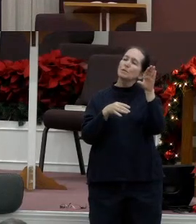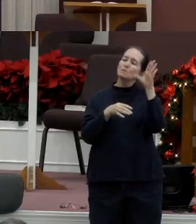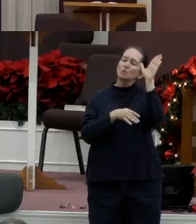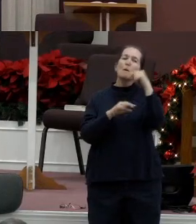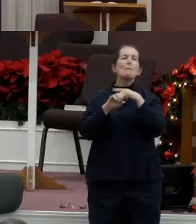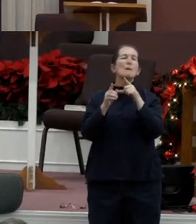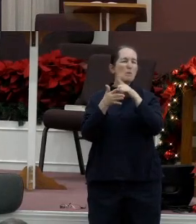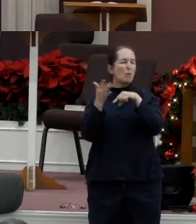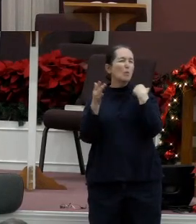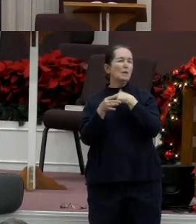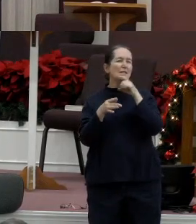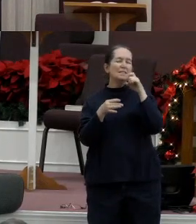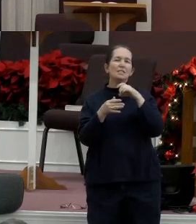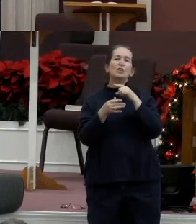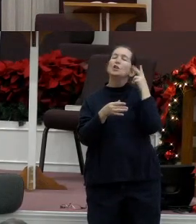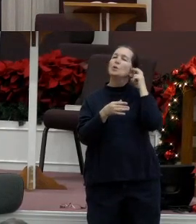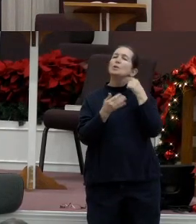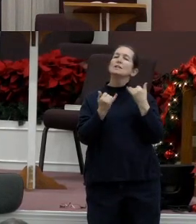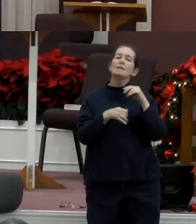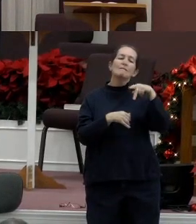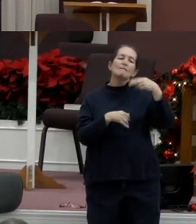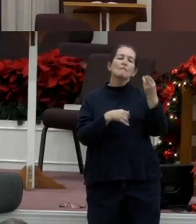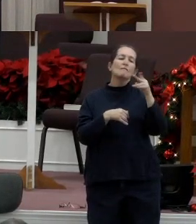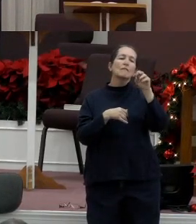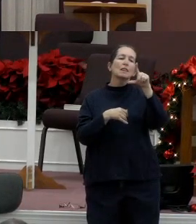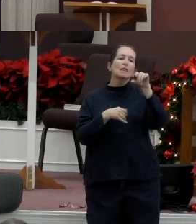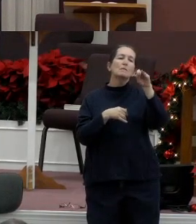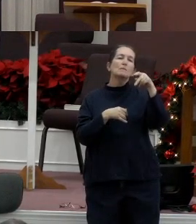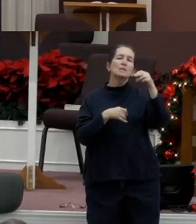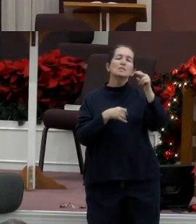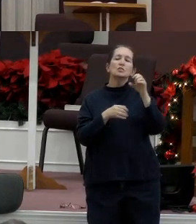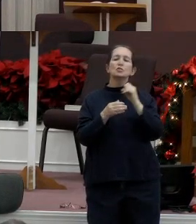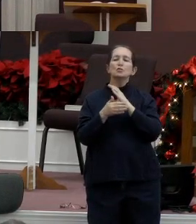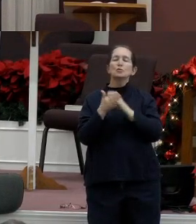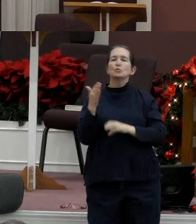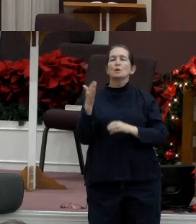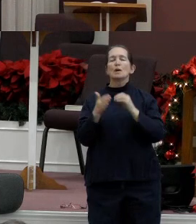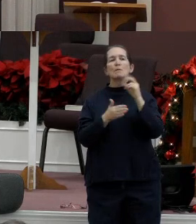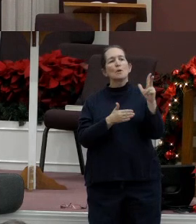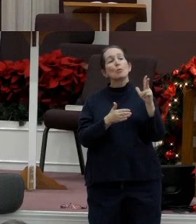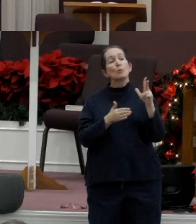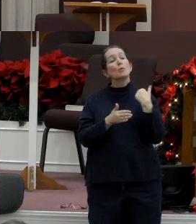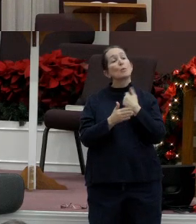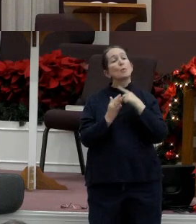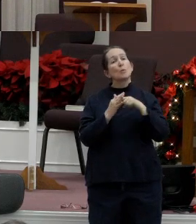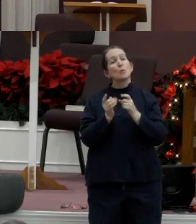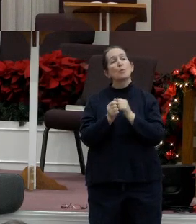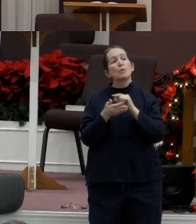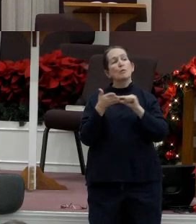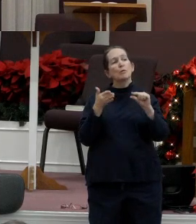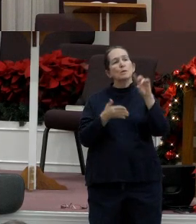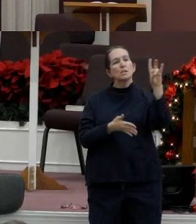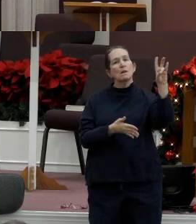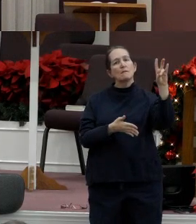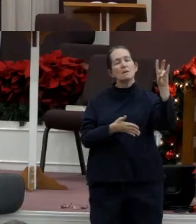to hear today. Philippians chapter 3. Philippians chapter 3, we will begin with verse